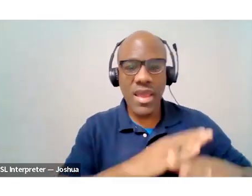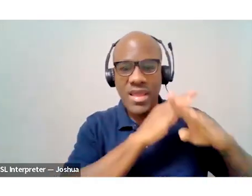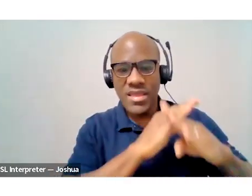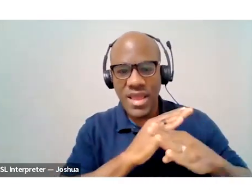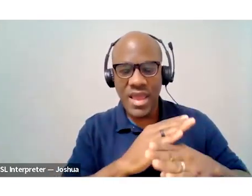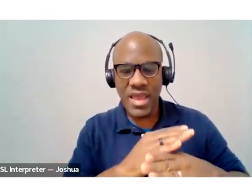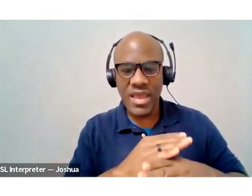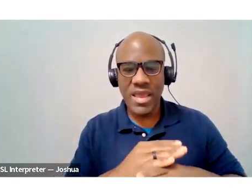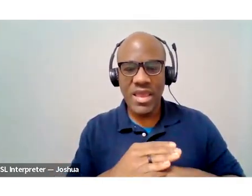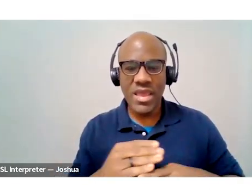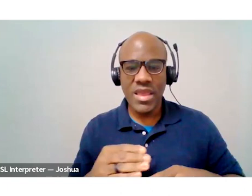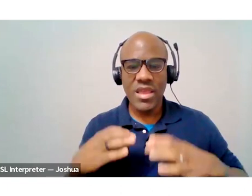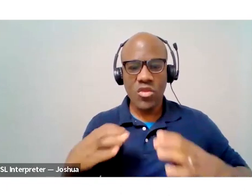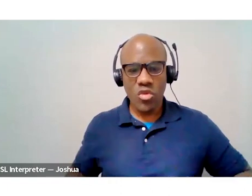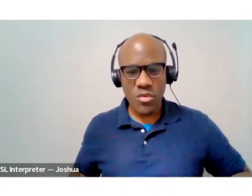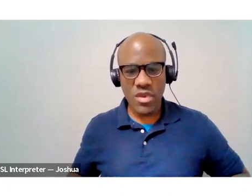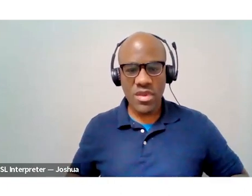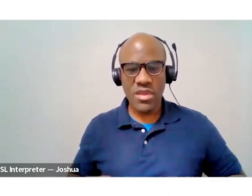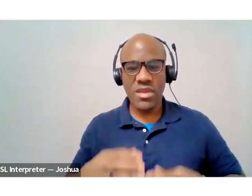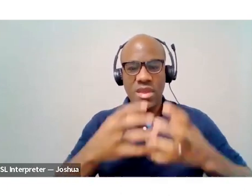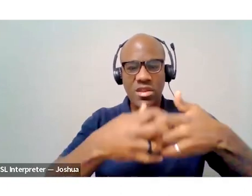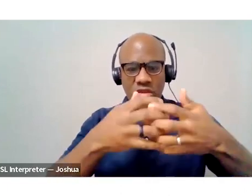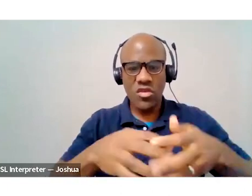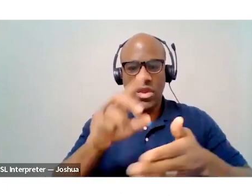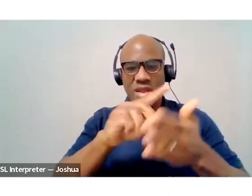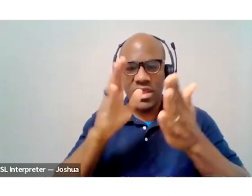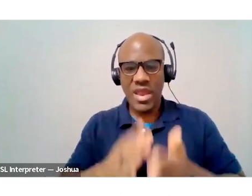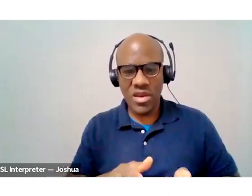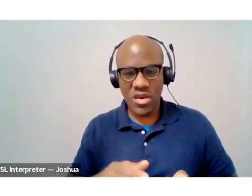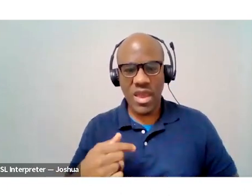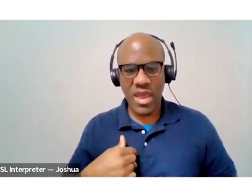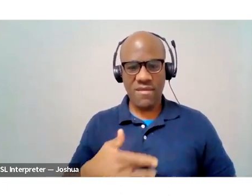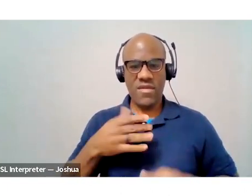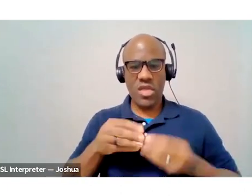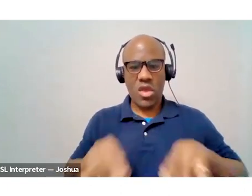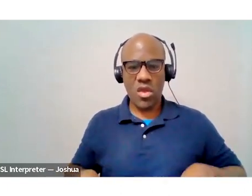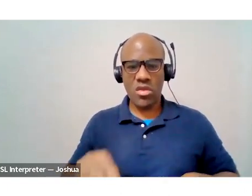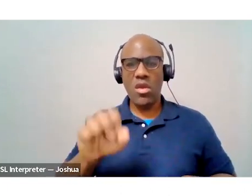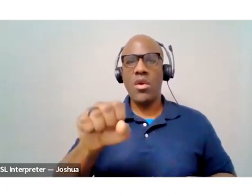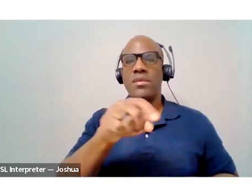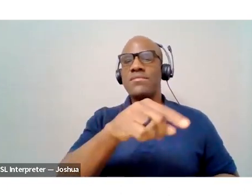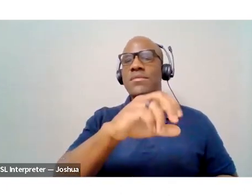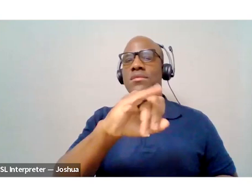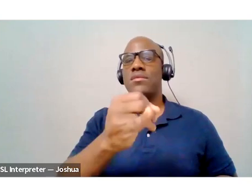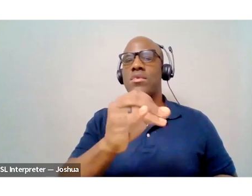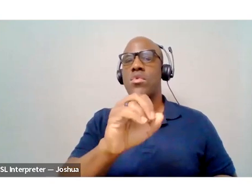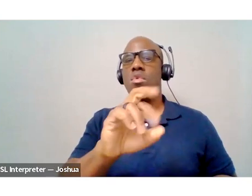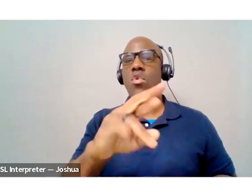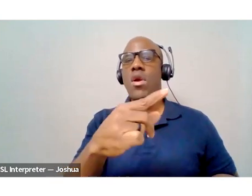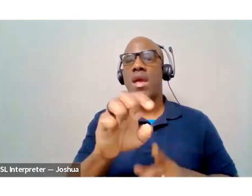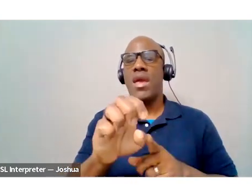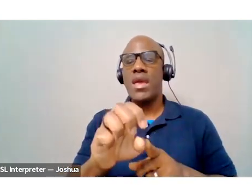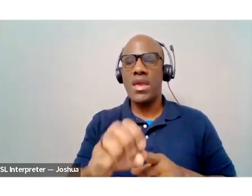designer, I feel lost. Oh, Jorge, yeah, I'm interested in talking about this. So yeah, going back to Jorge, love the unfolding because being